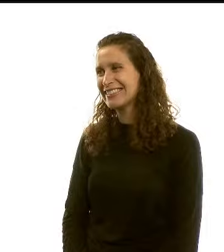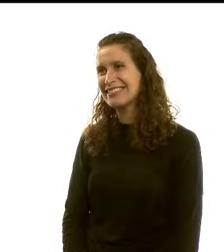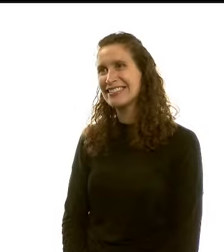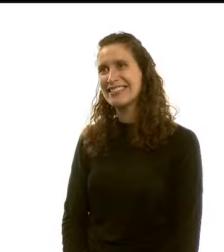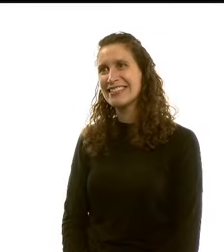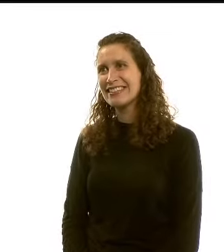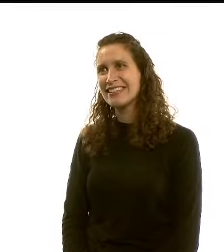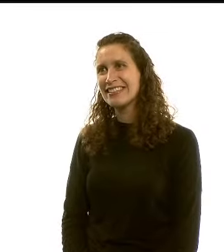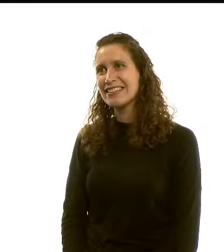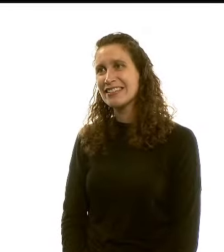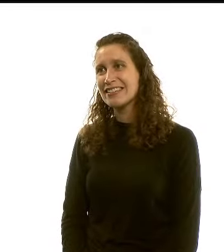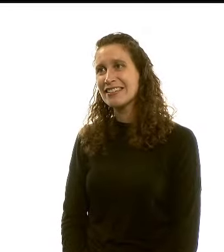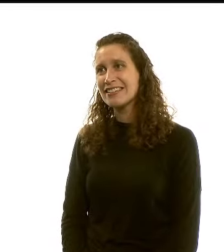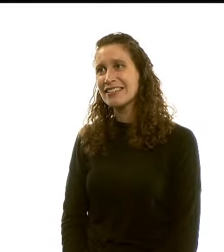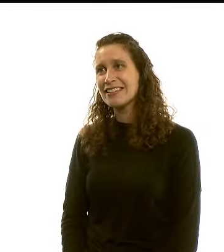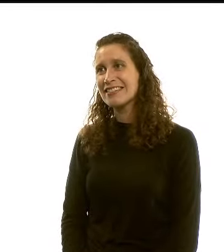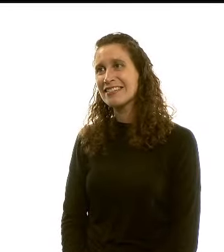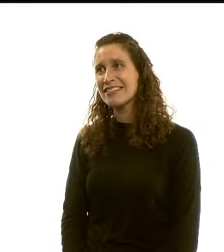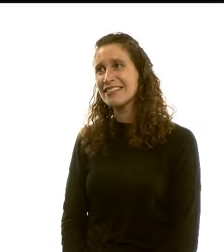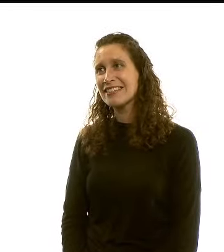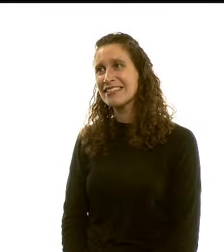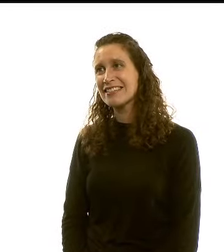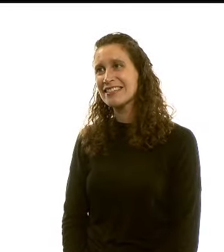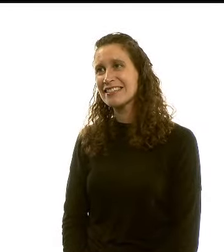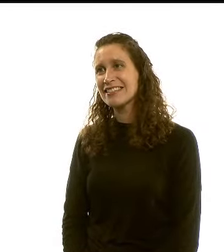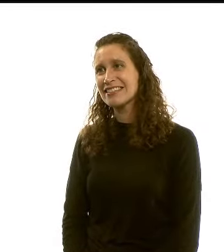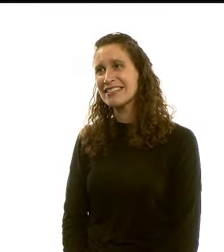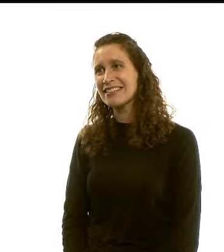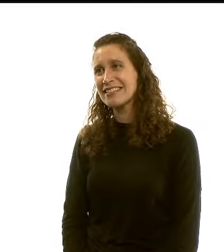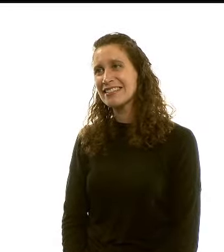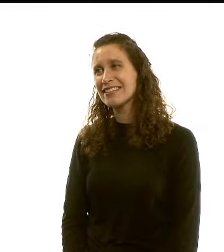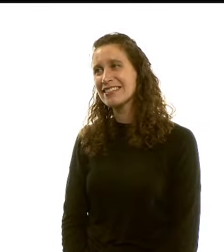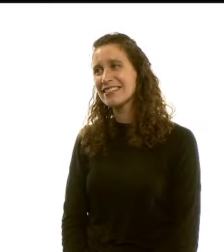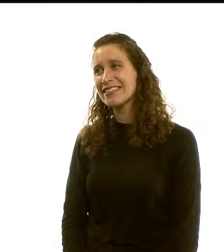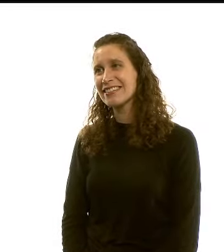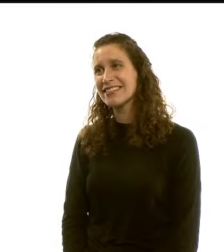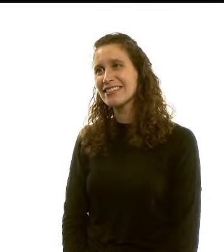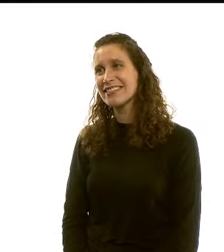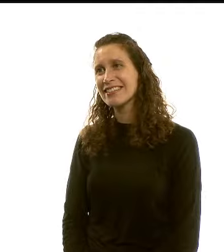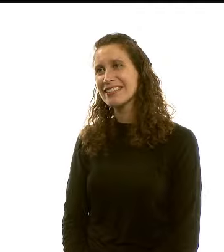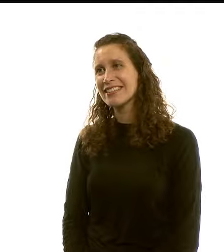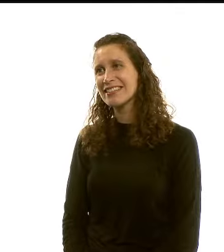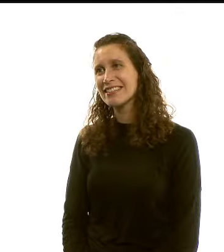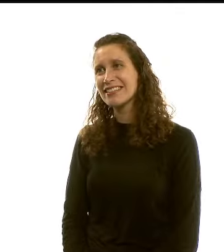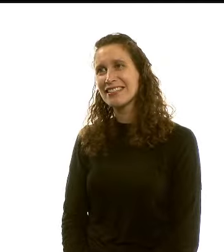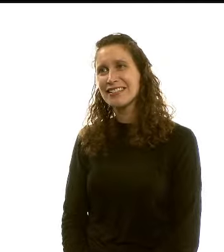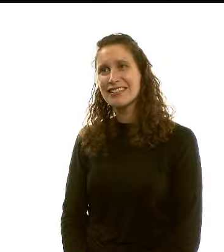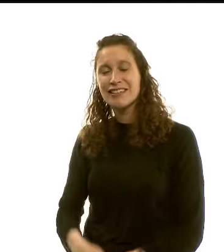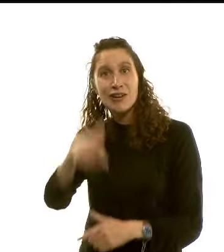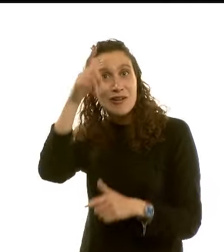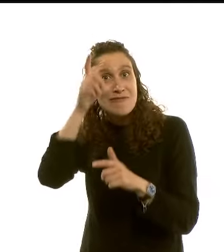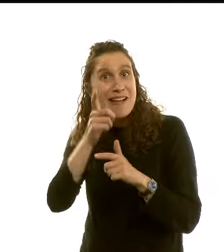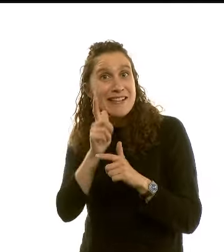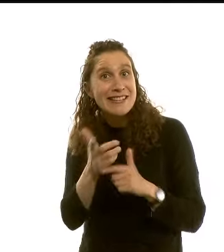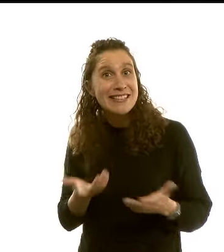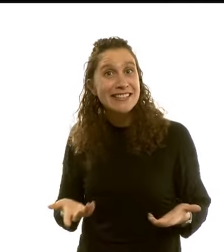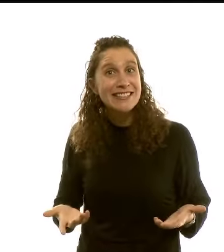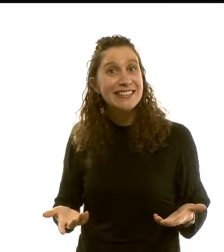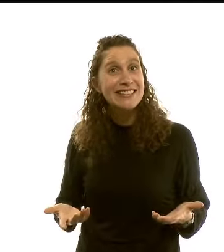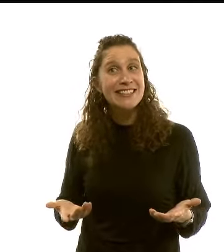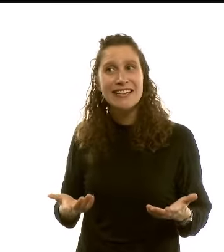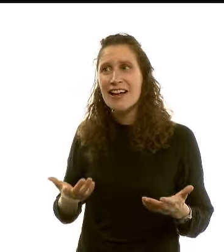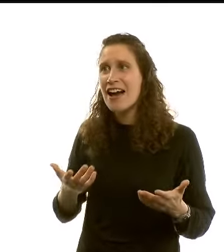Are you looking for these? Oh my God! How are you? Oh my goodness! This is my brother and sister. Oh